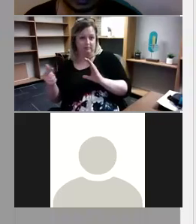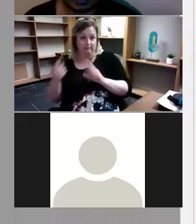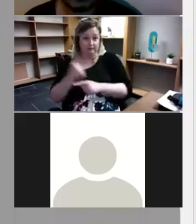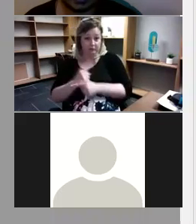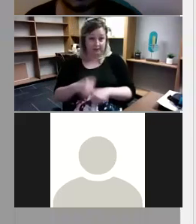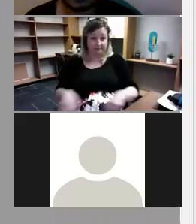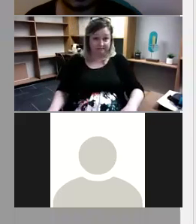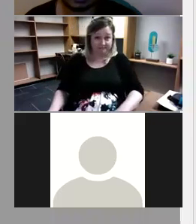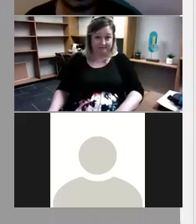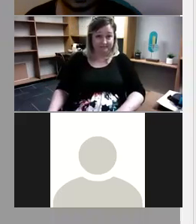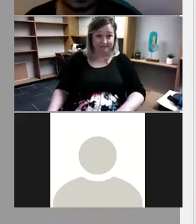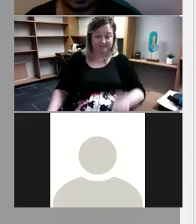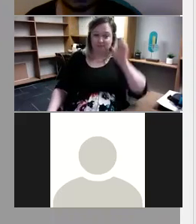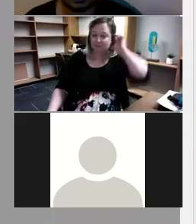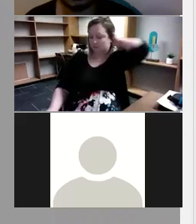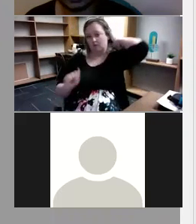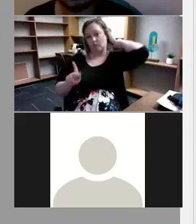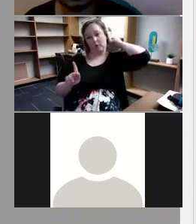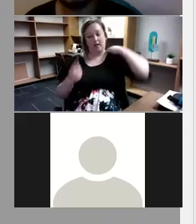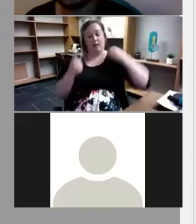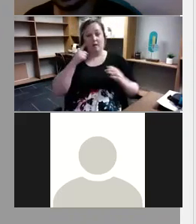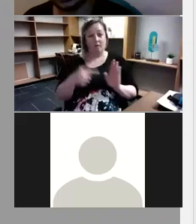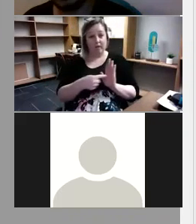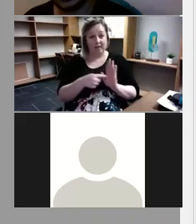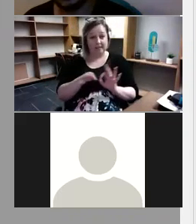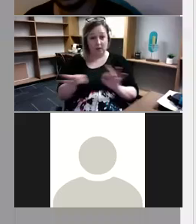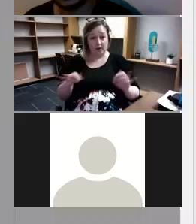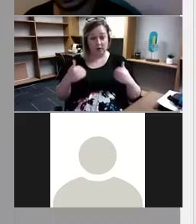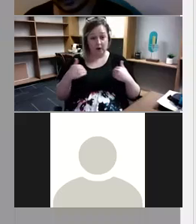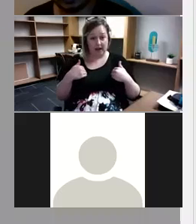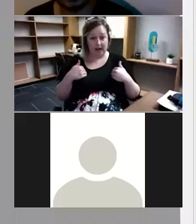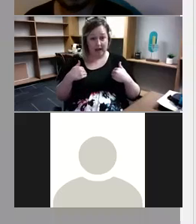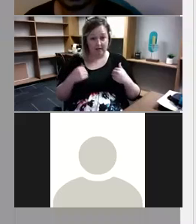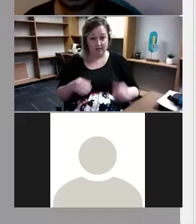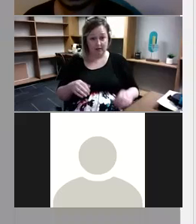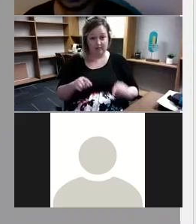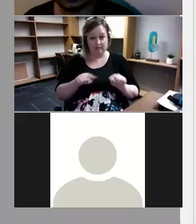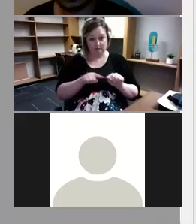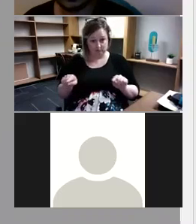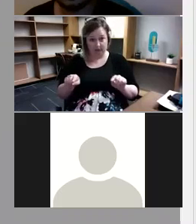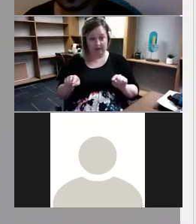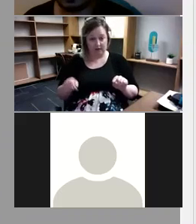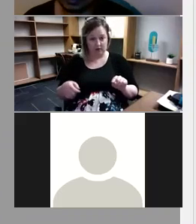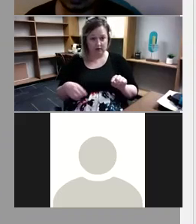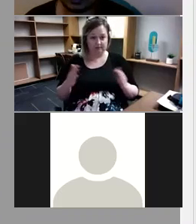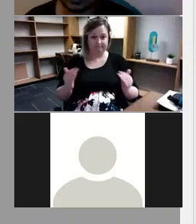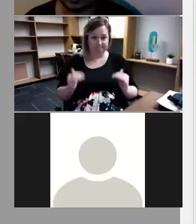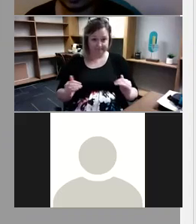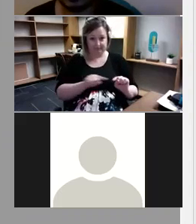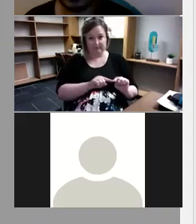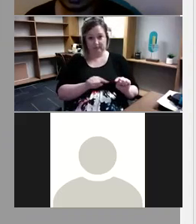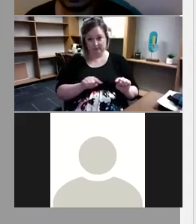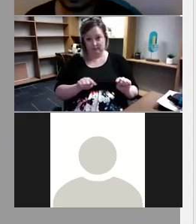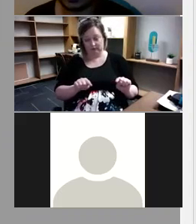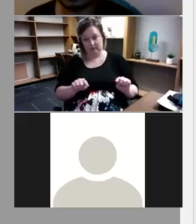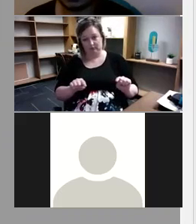Okay, we have, for this particular equation, we have 4tn by 2 plus n cubed. A equals to 4, b equals to